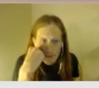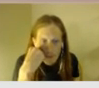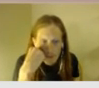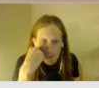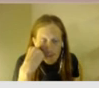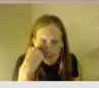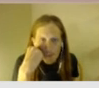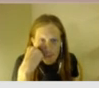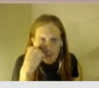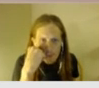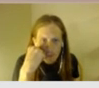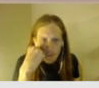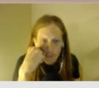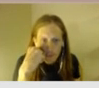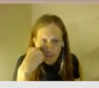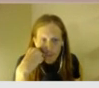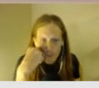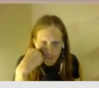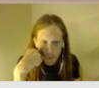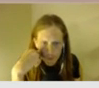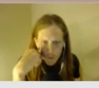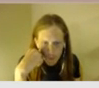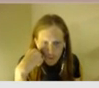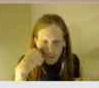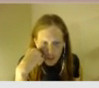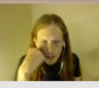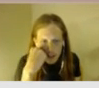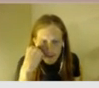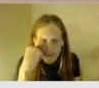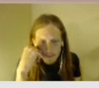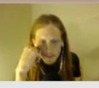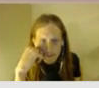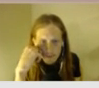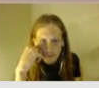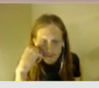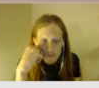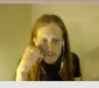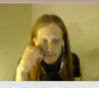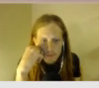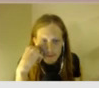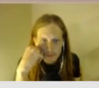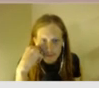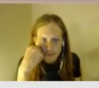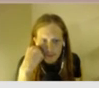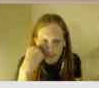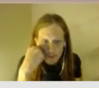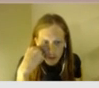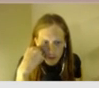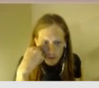your camera, drawing it up to your eye or your hip and pushing that button. Like, there's a reason why you're doing that. So let